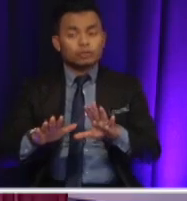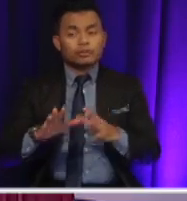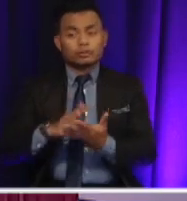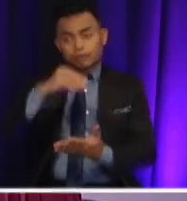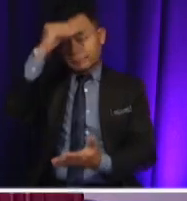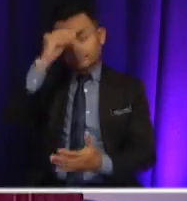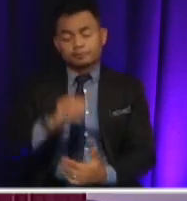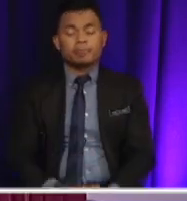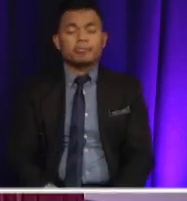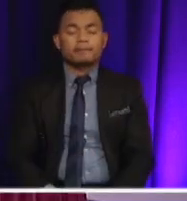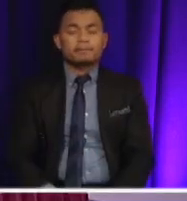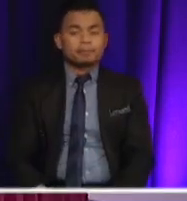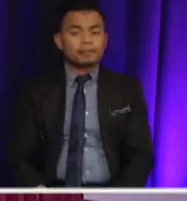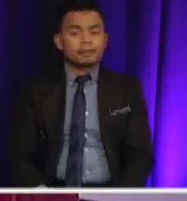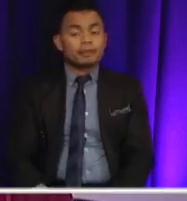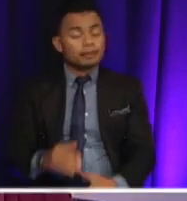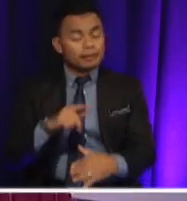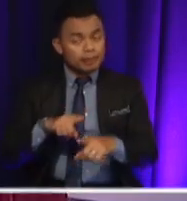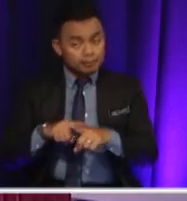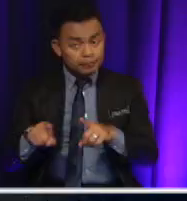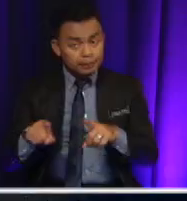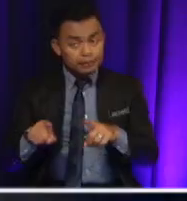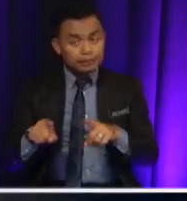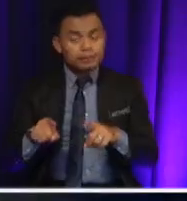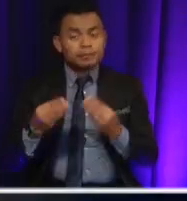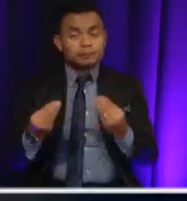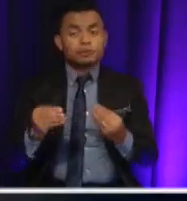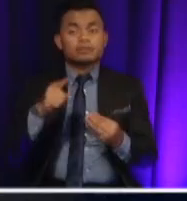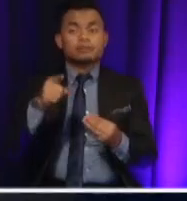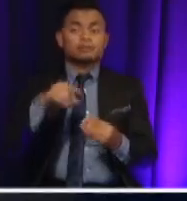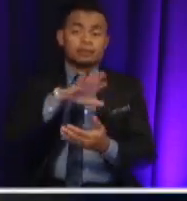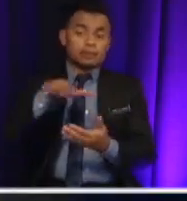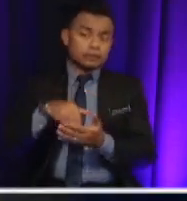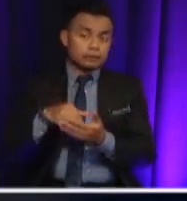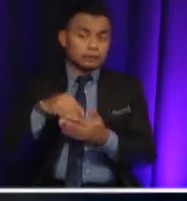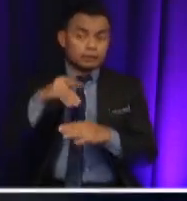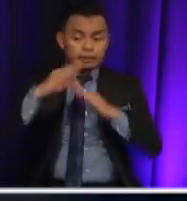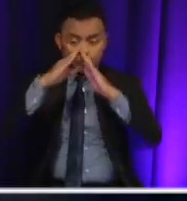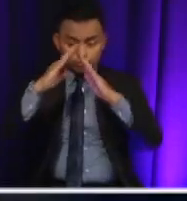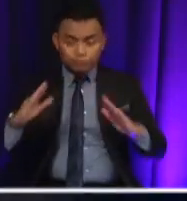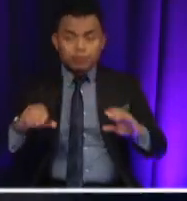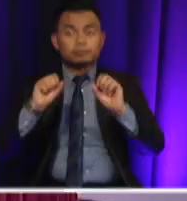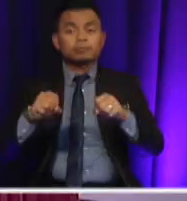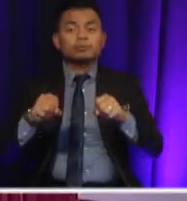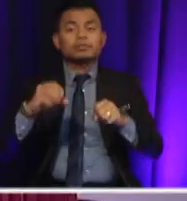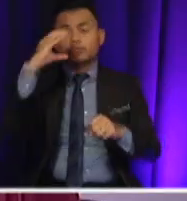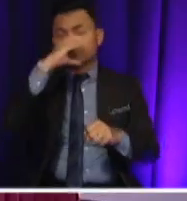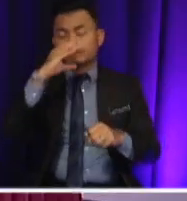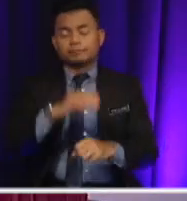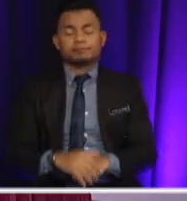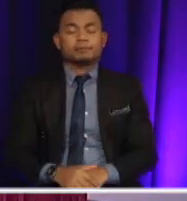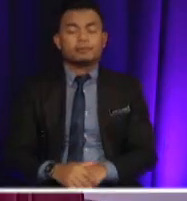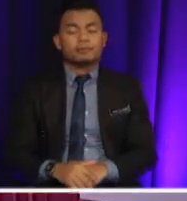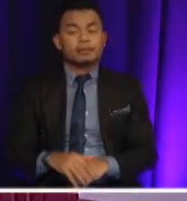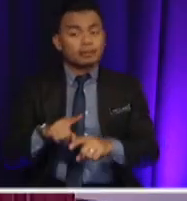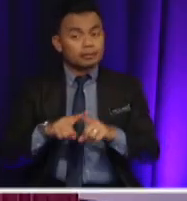what a sonnet is all about. It's called Sonnet 18, and we are going to learn how to recite,